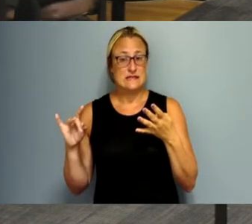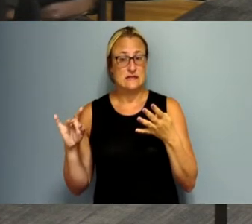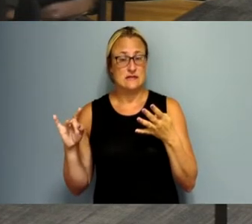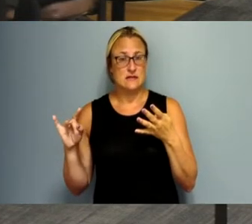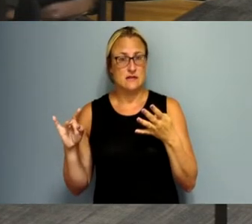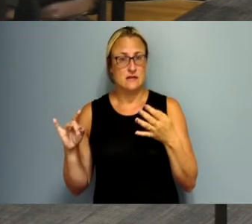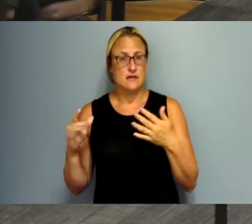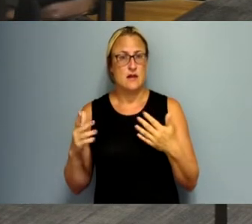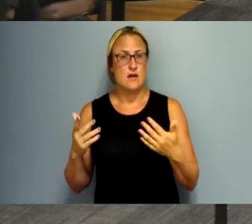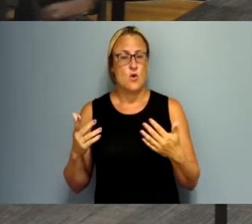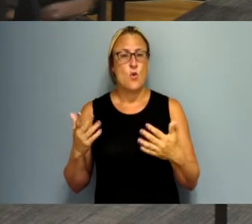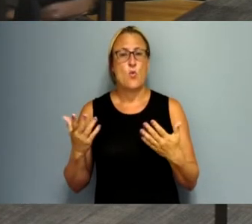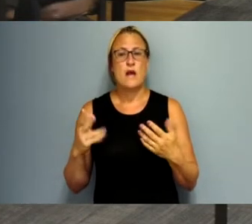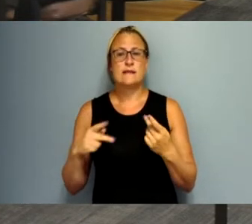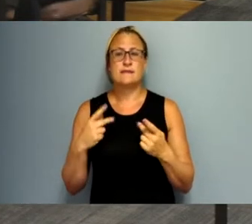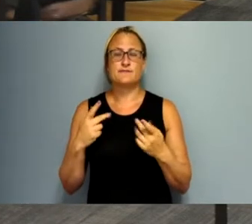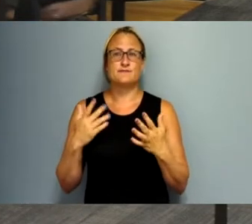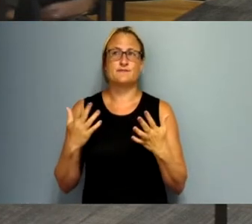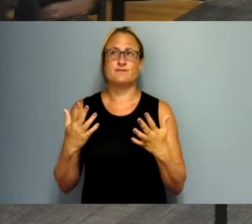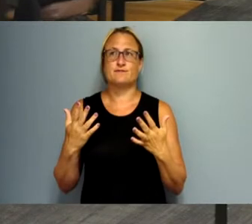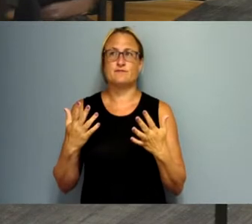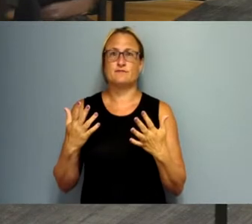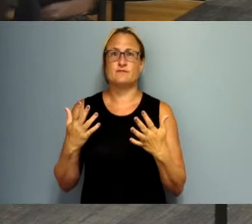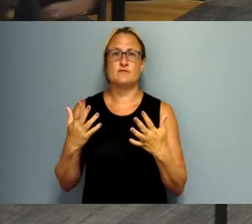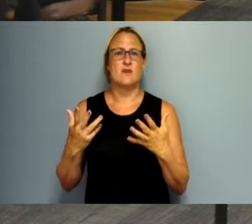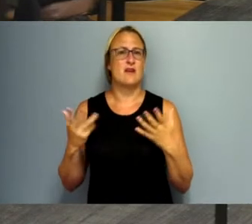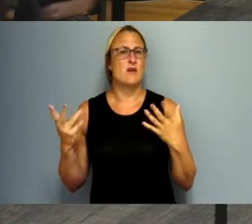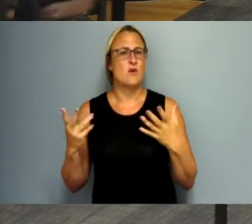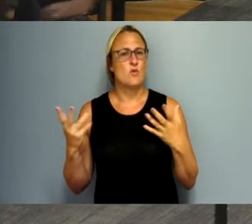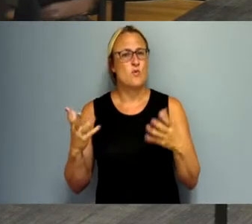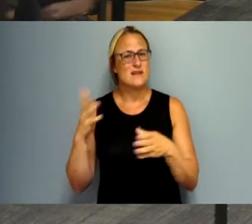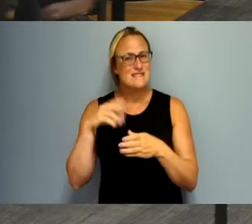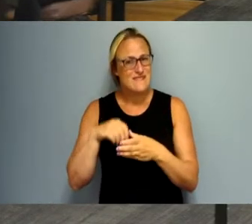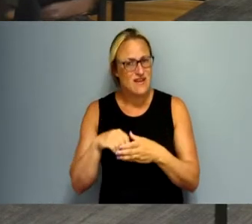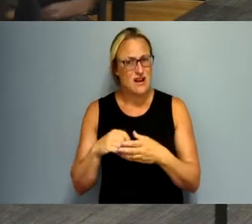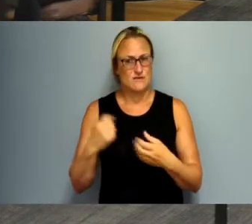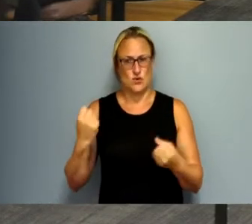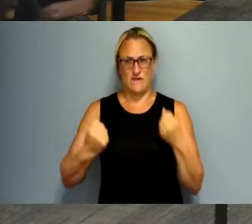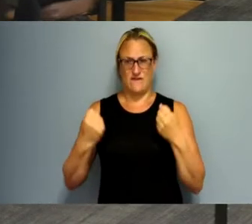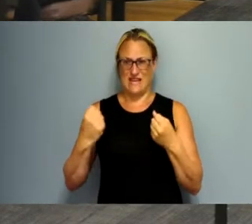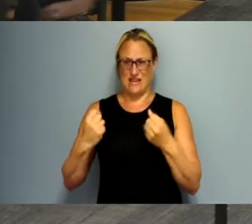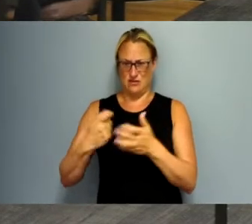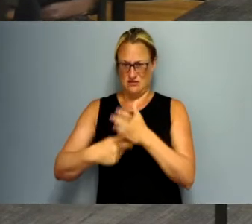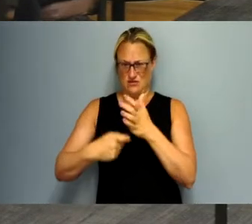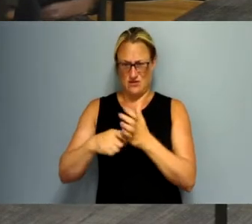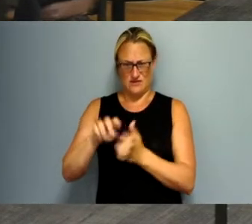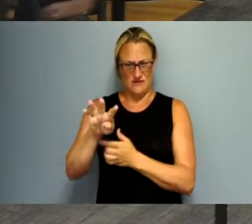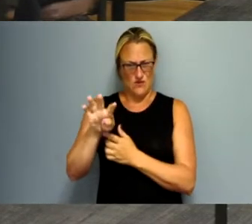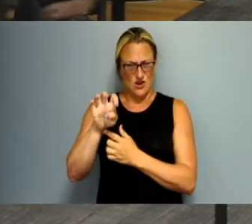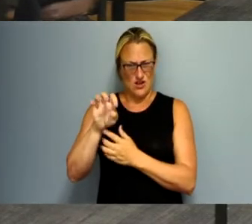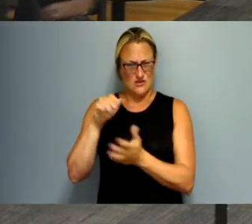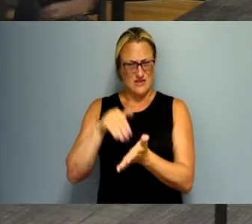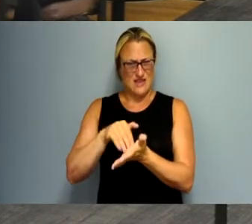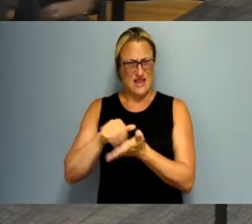vehicle, not what type, what's involved on a vehicle that's $400,000? Thank you.